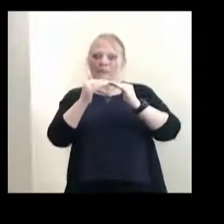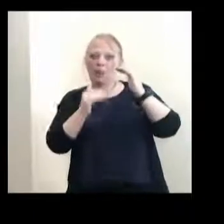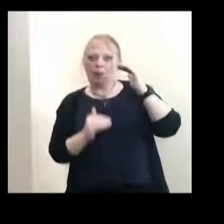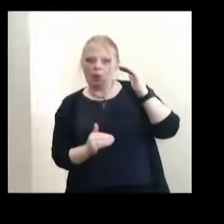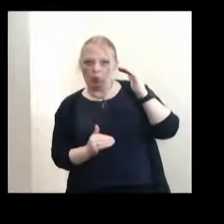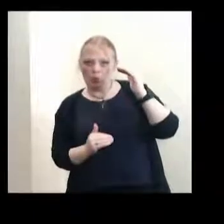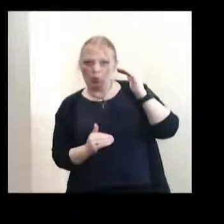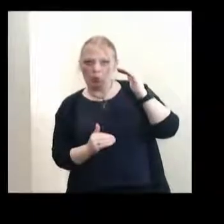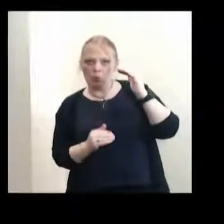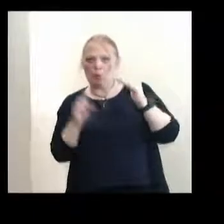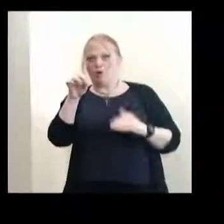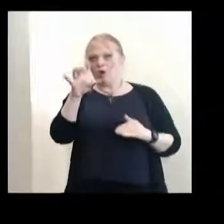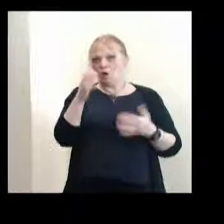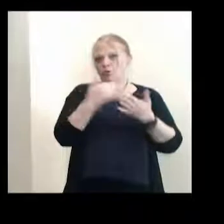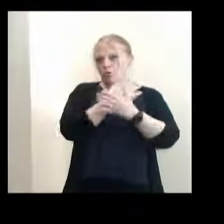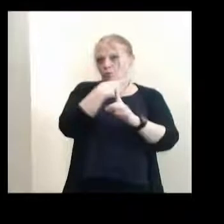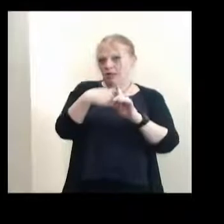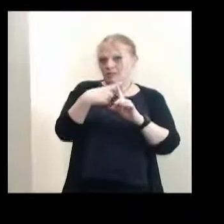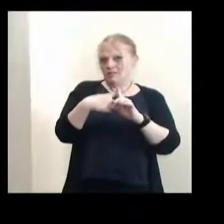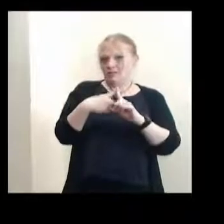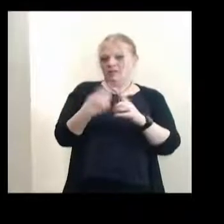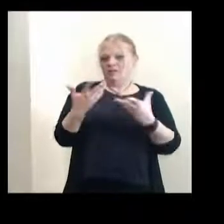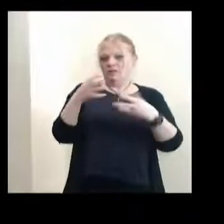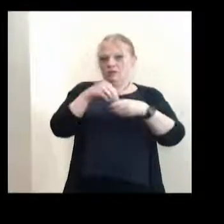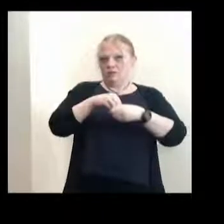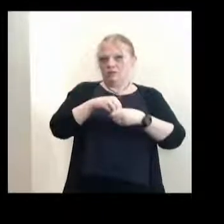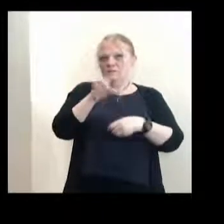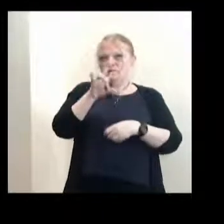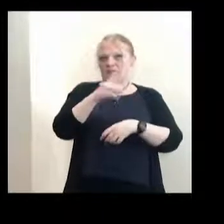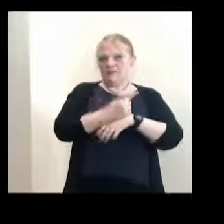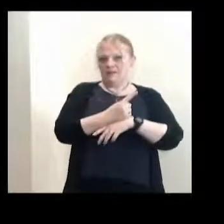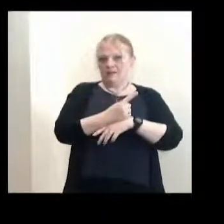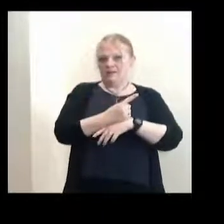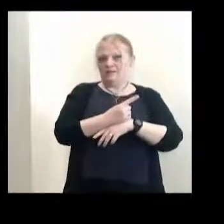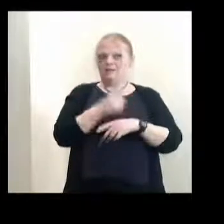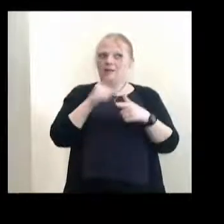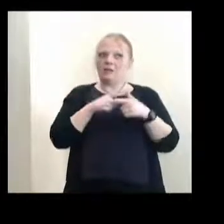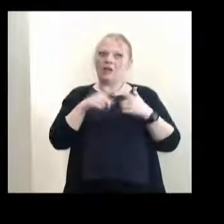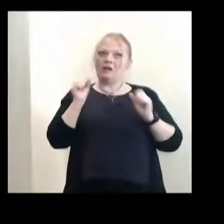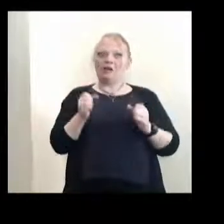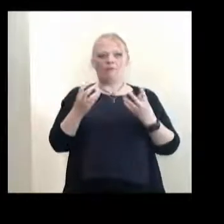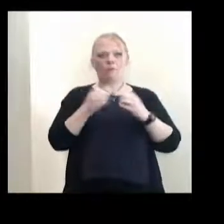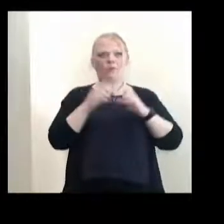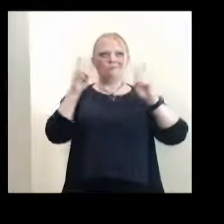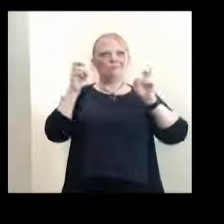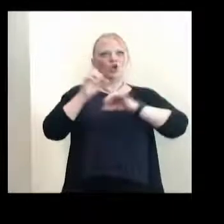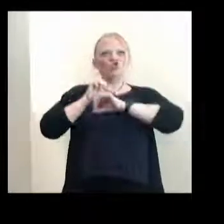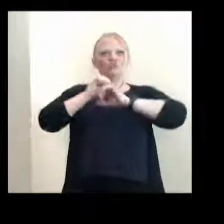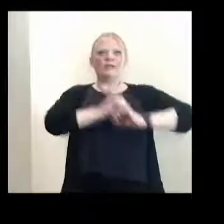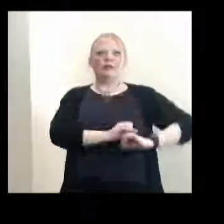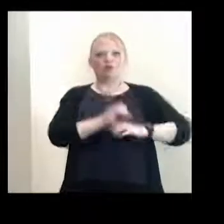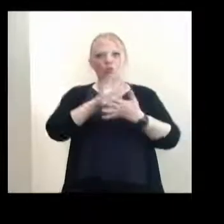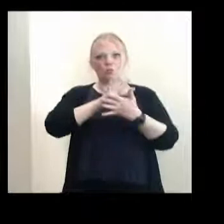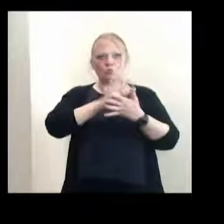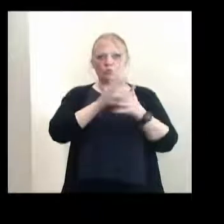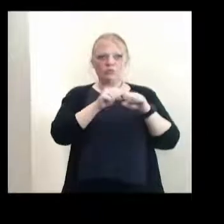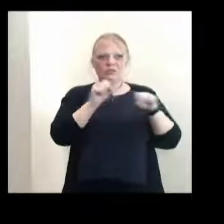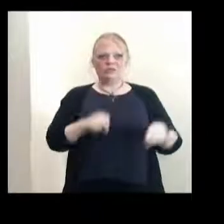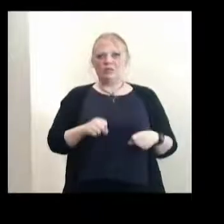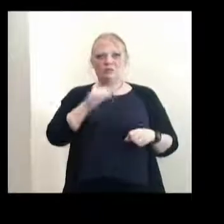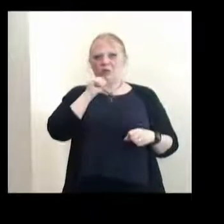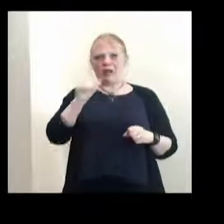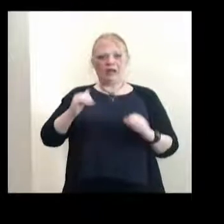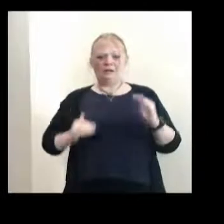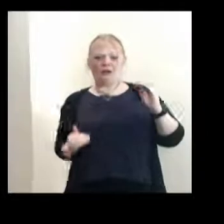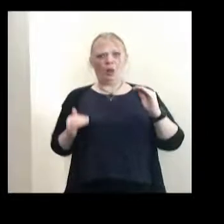that 100 new cases in 7 days to basically go back to a more traditional schooling system, and we're not even close